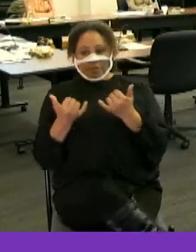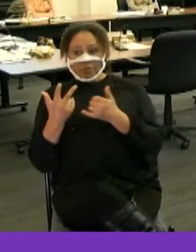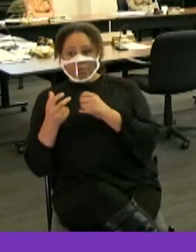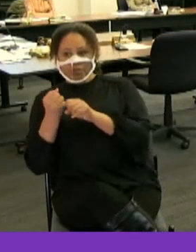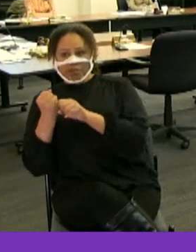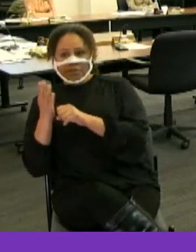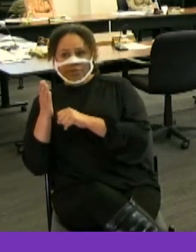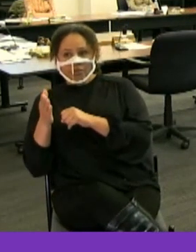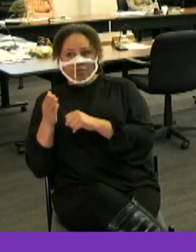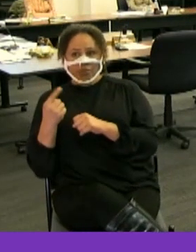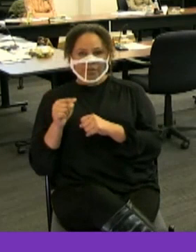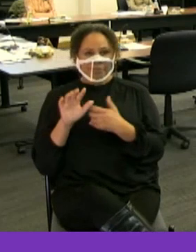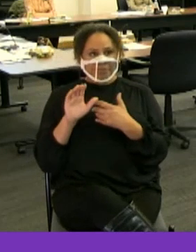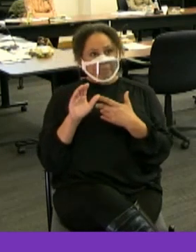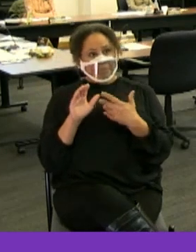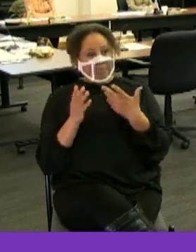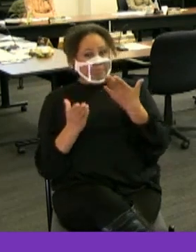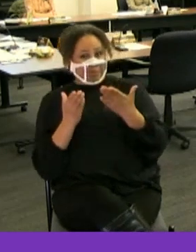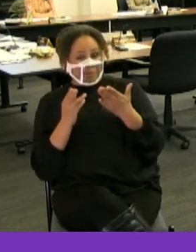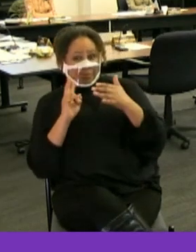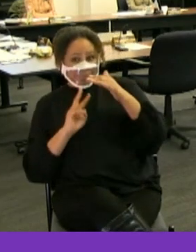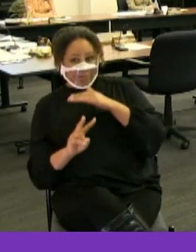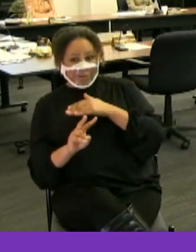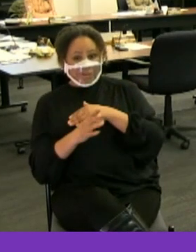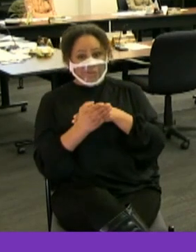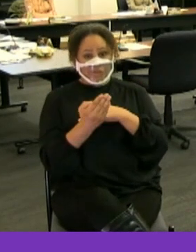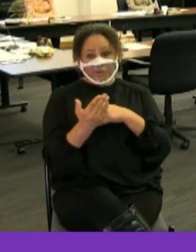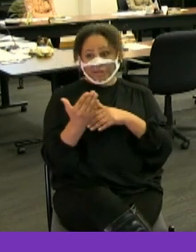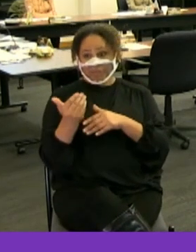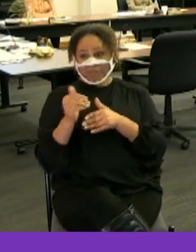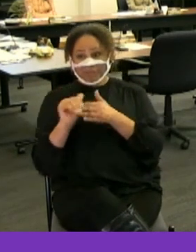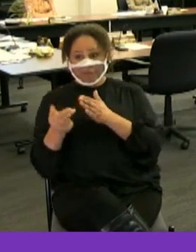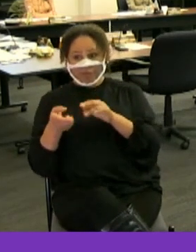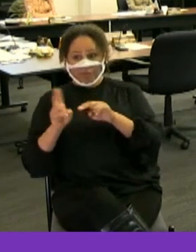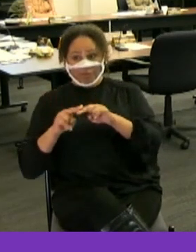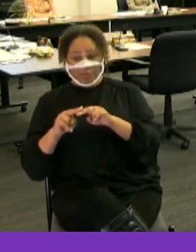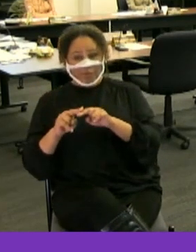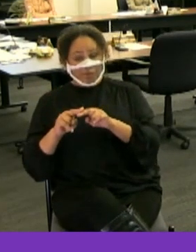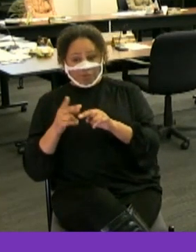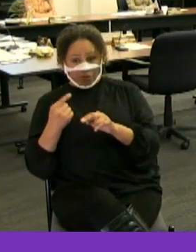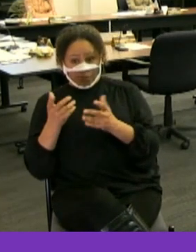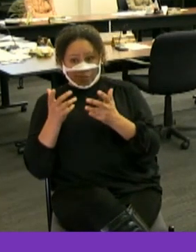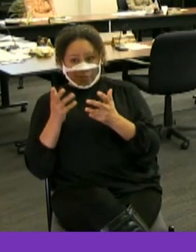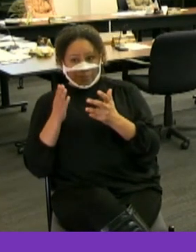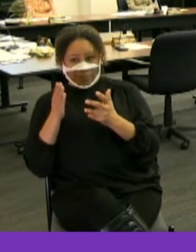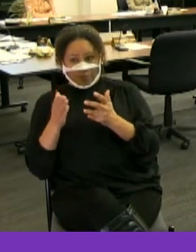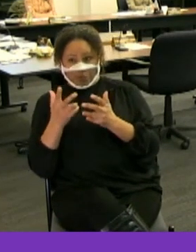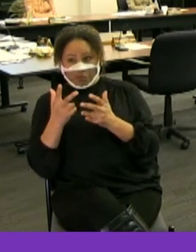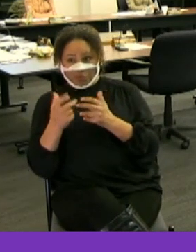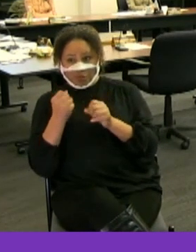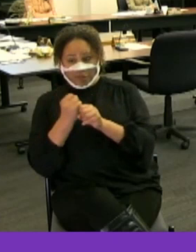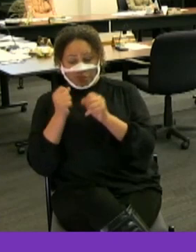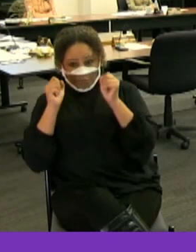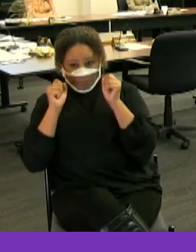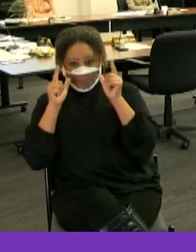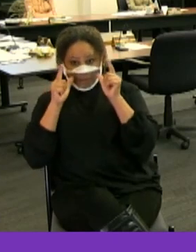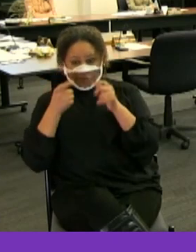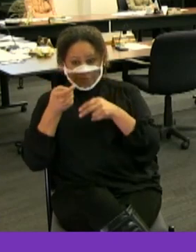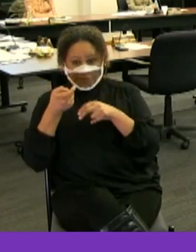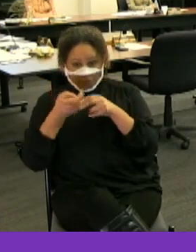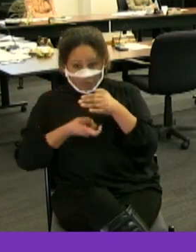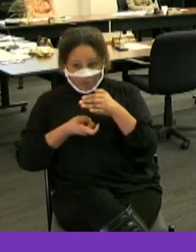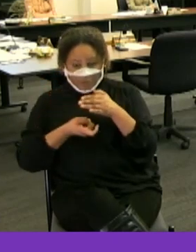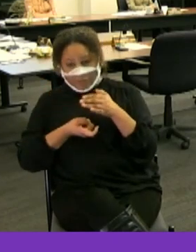a $14 or $15 increase. And do we want to spring that at that time? The people who would benefit it are the people that are in school right